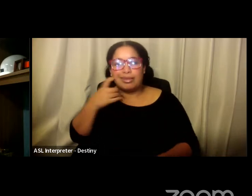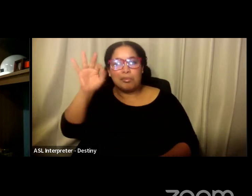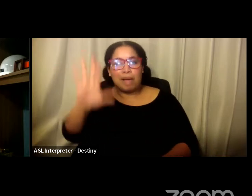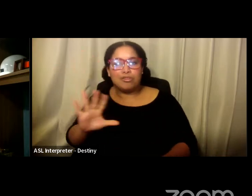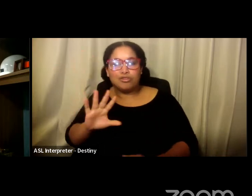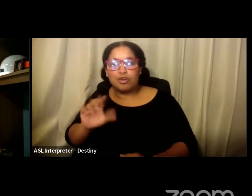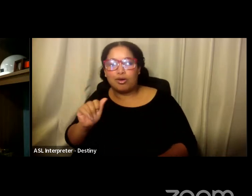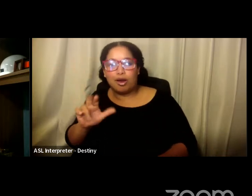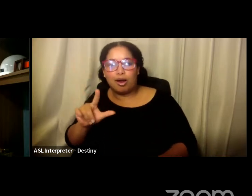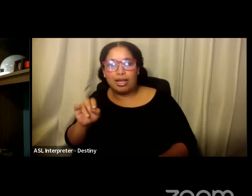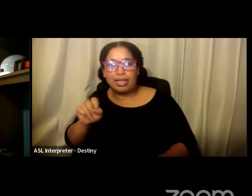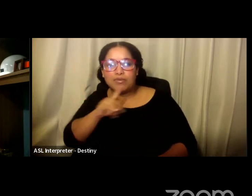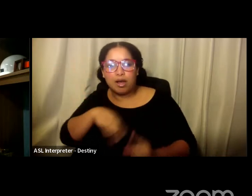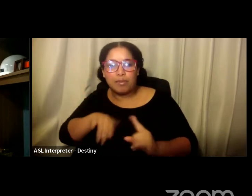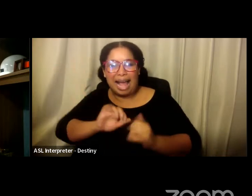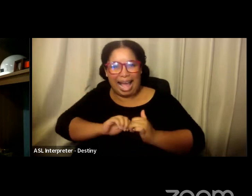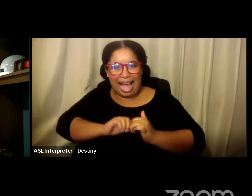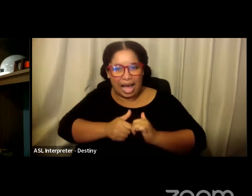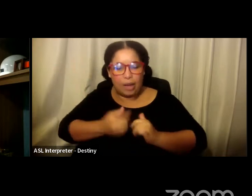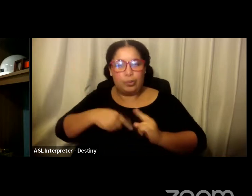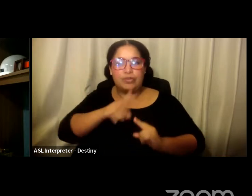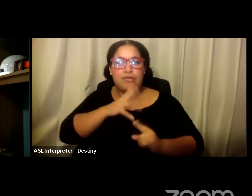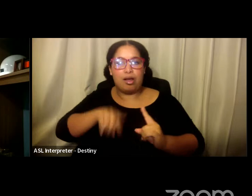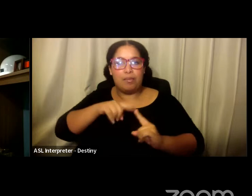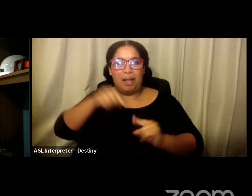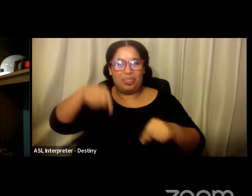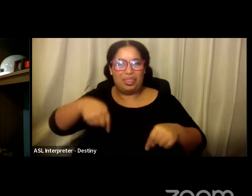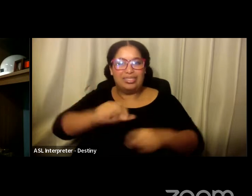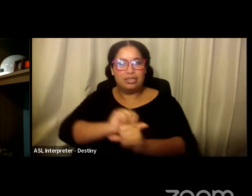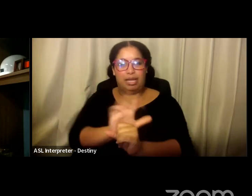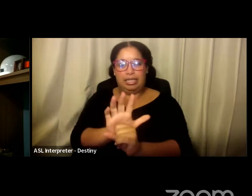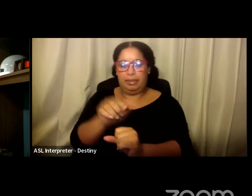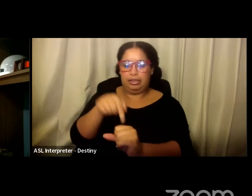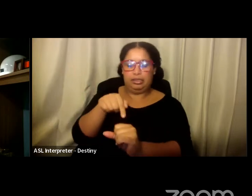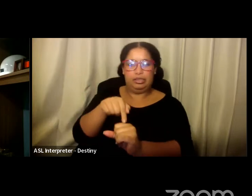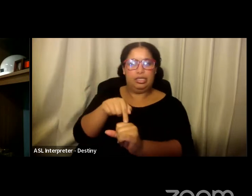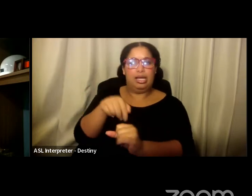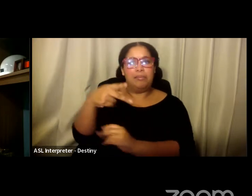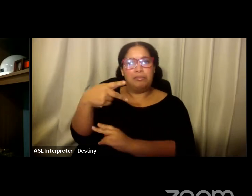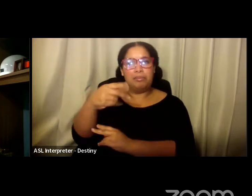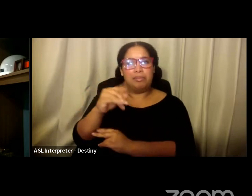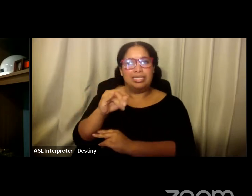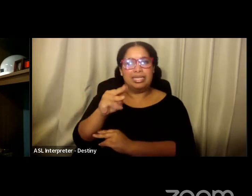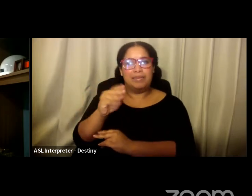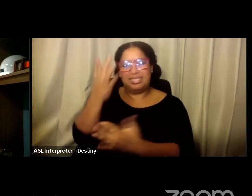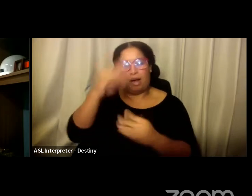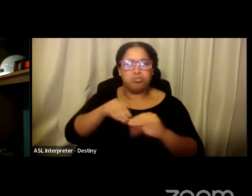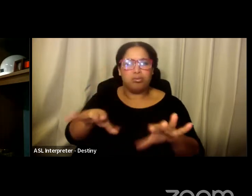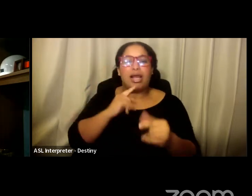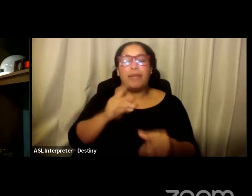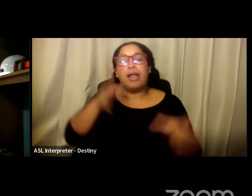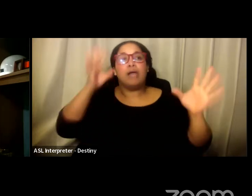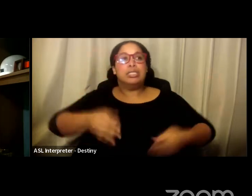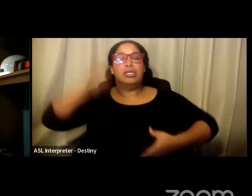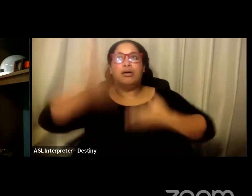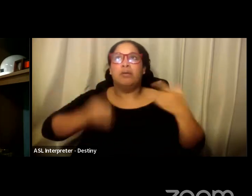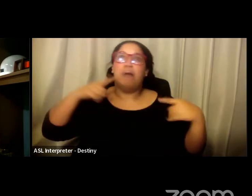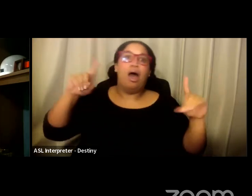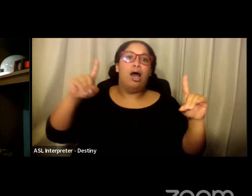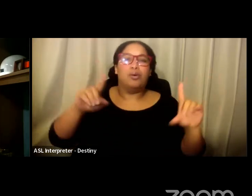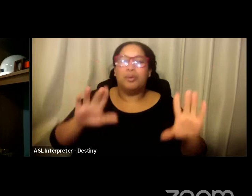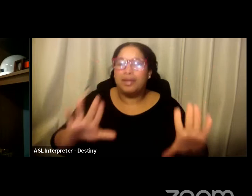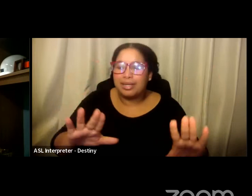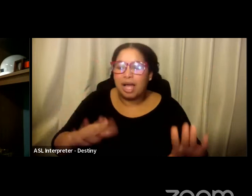it really is about how we talk about the pandemic, and to not be so deterministic about what we